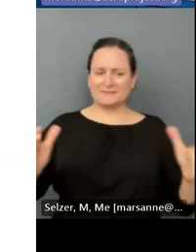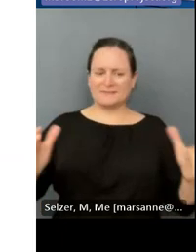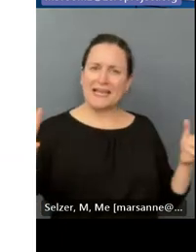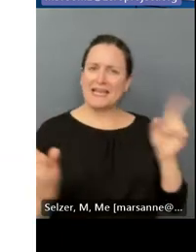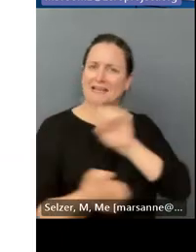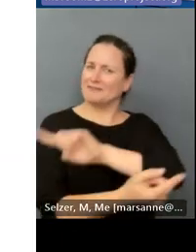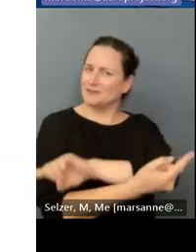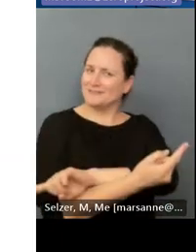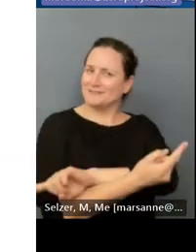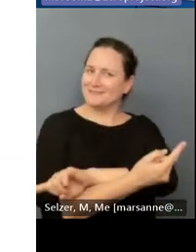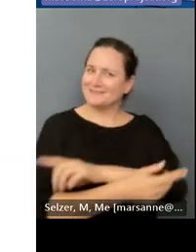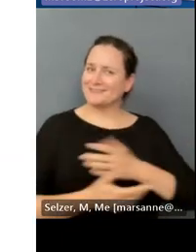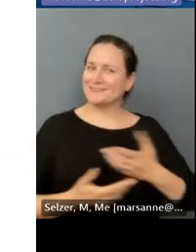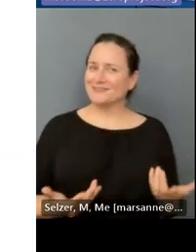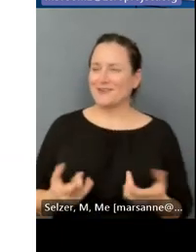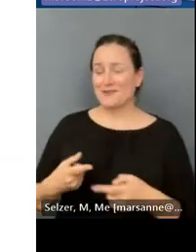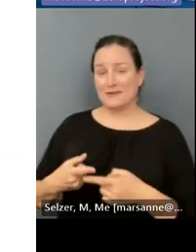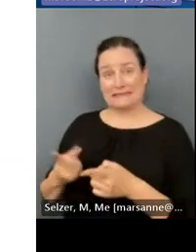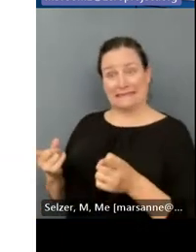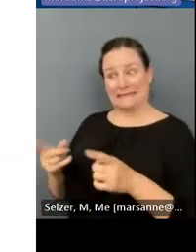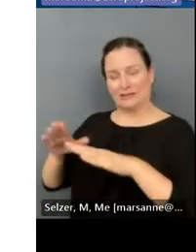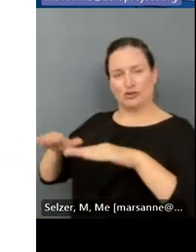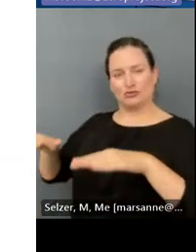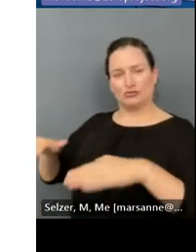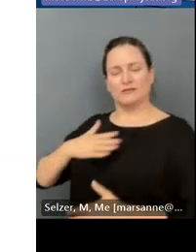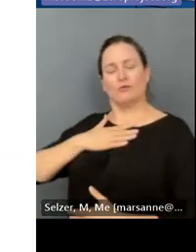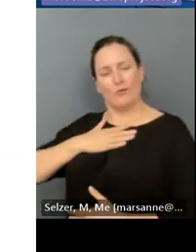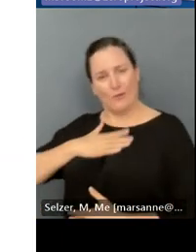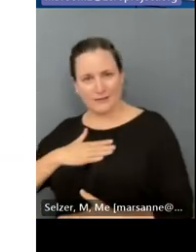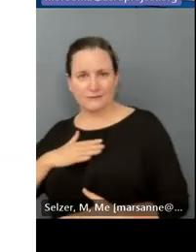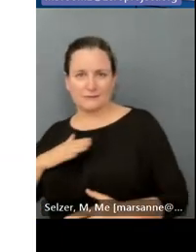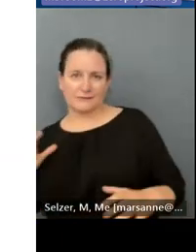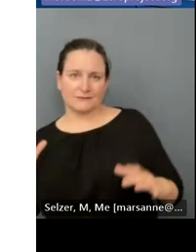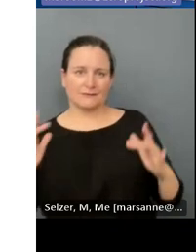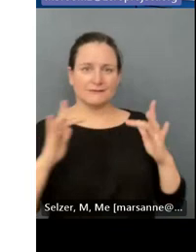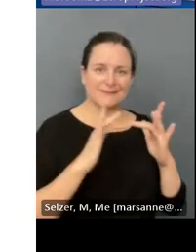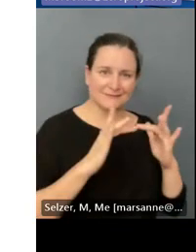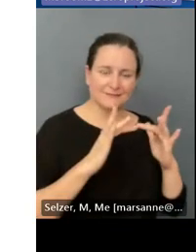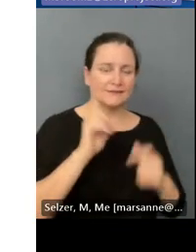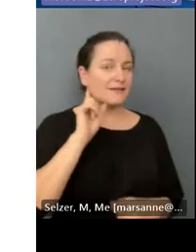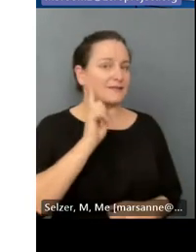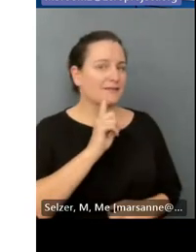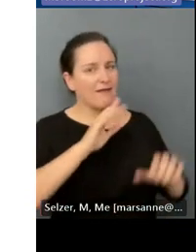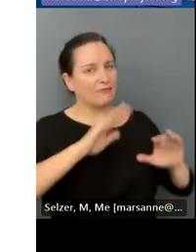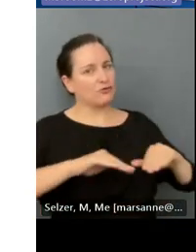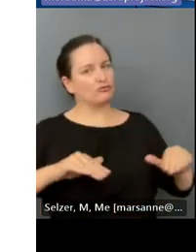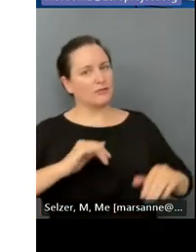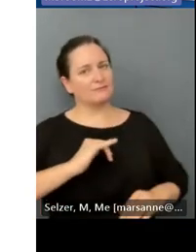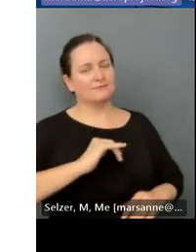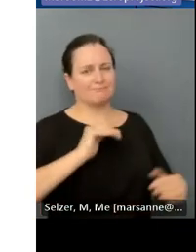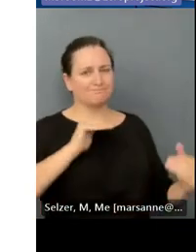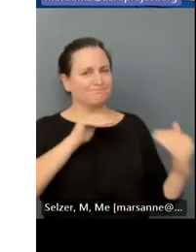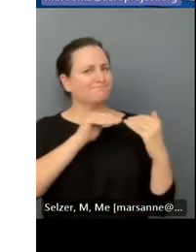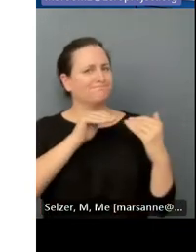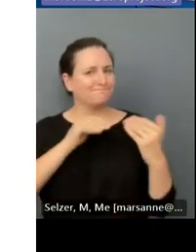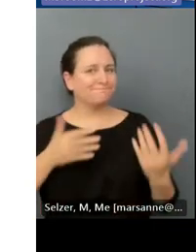wanted to communicate with the deaf students. What inspired their inclusion to what used to be an exclusively